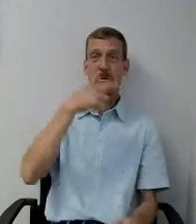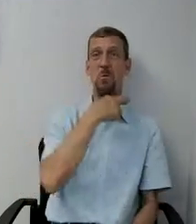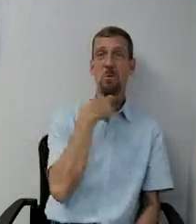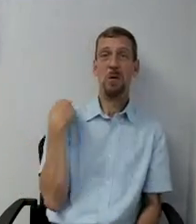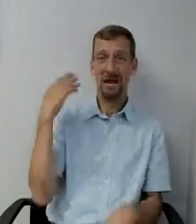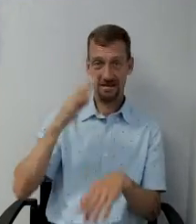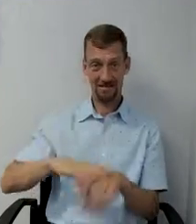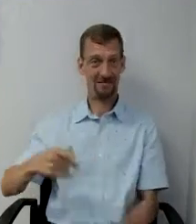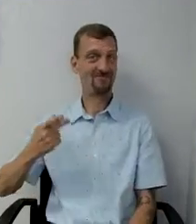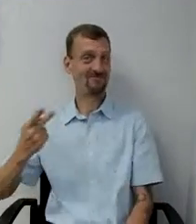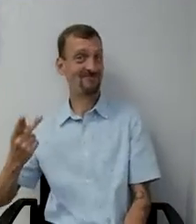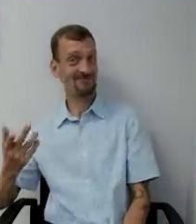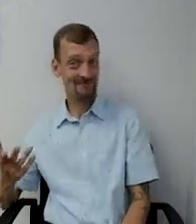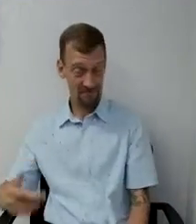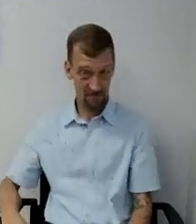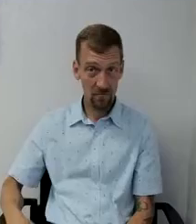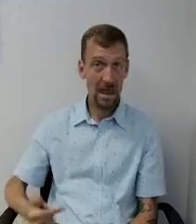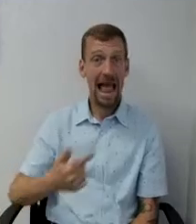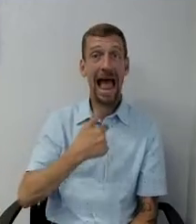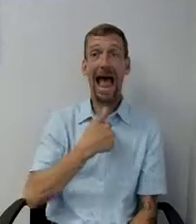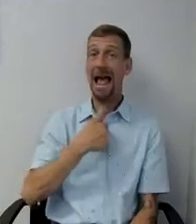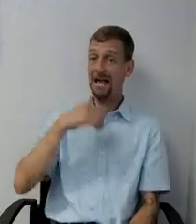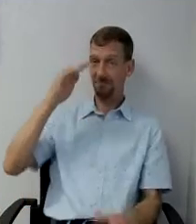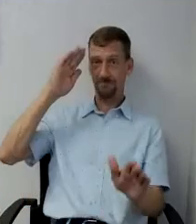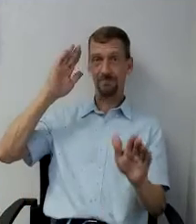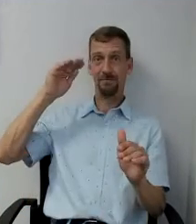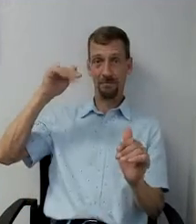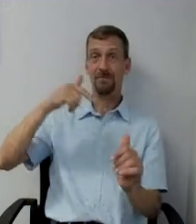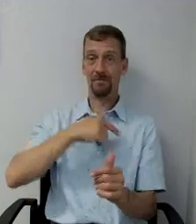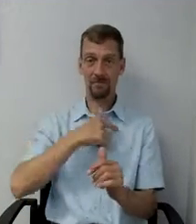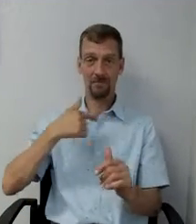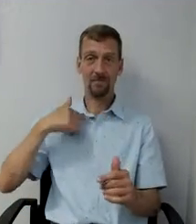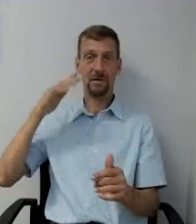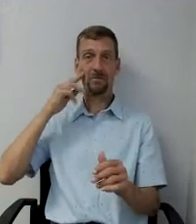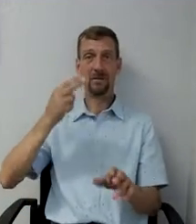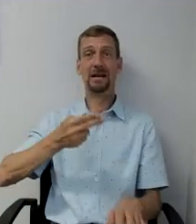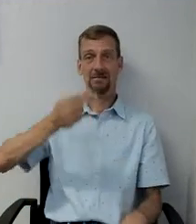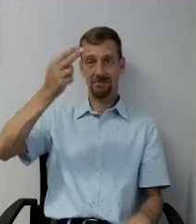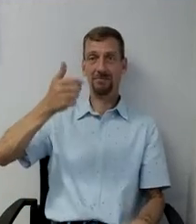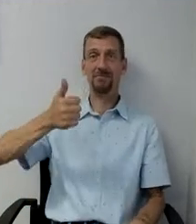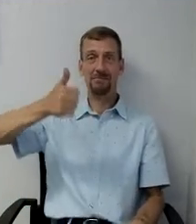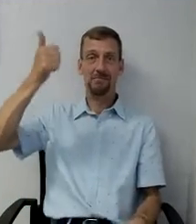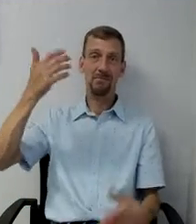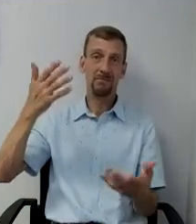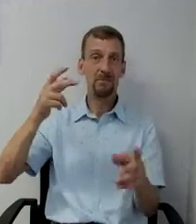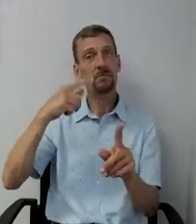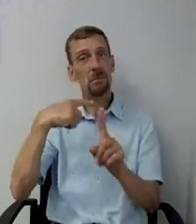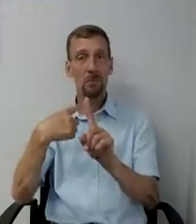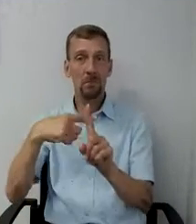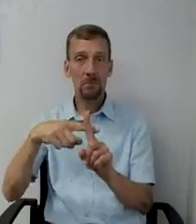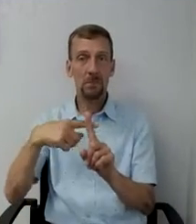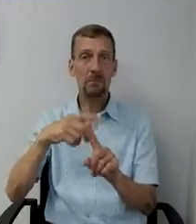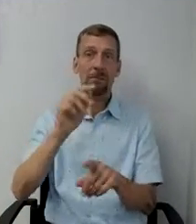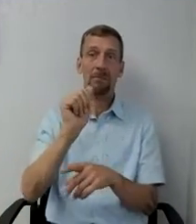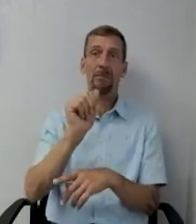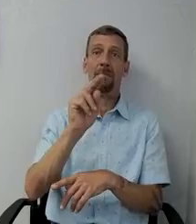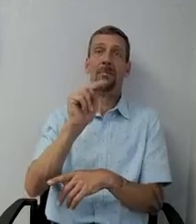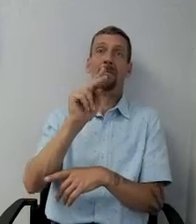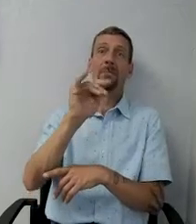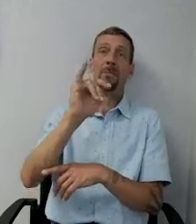me. Right. So I had expected that we would have a much higher, positive